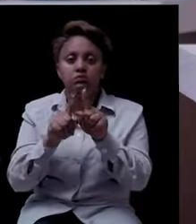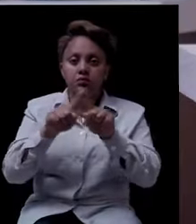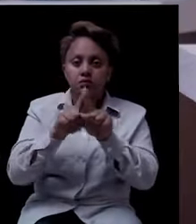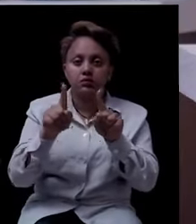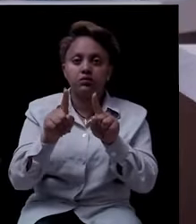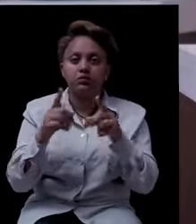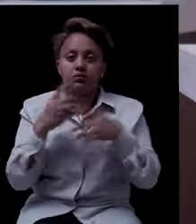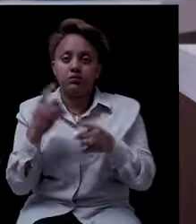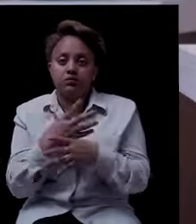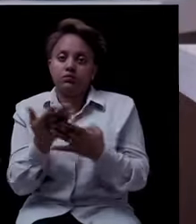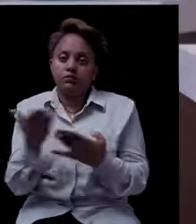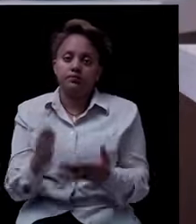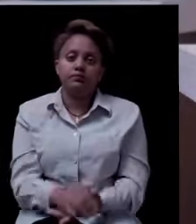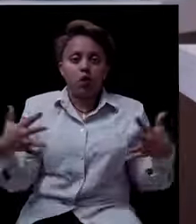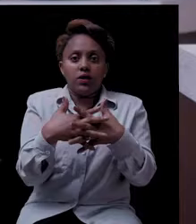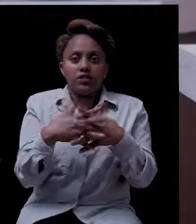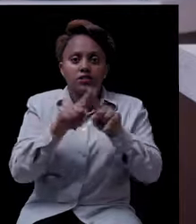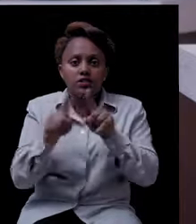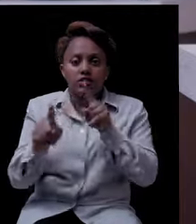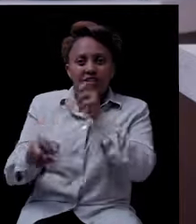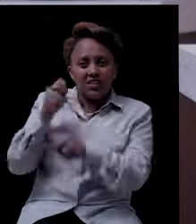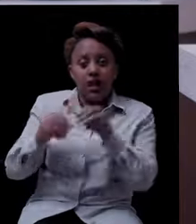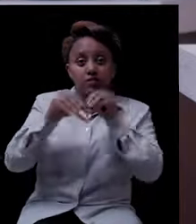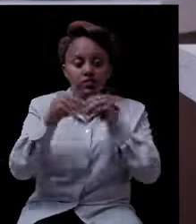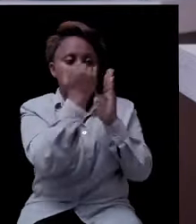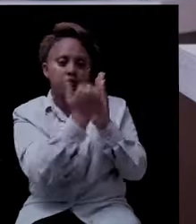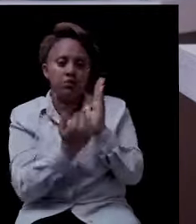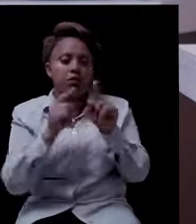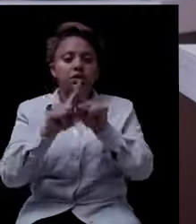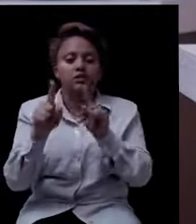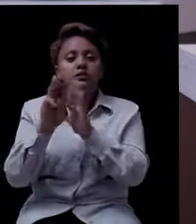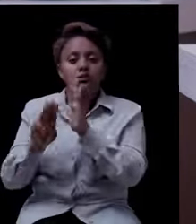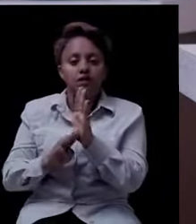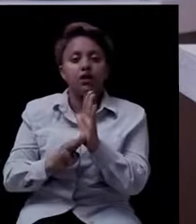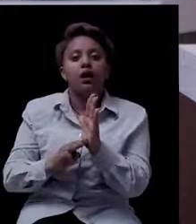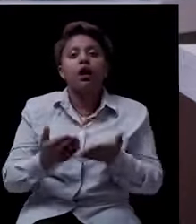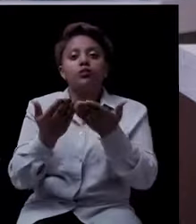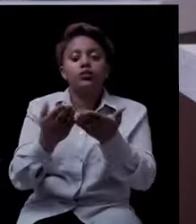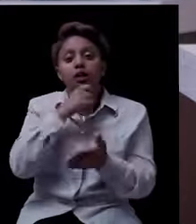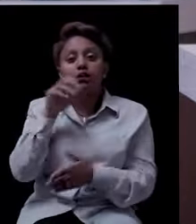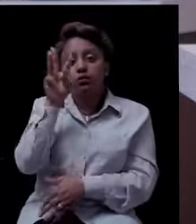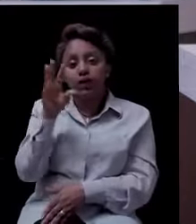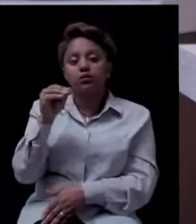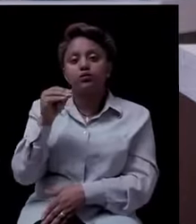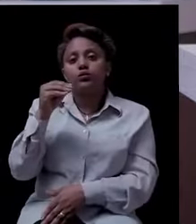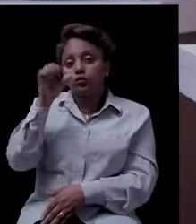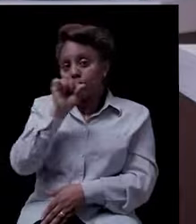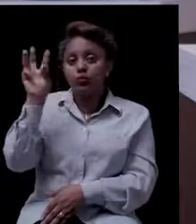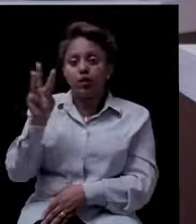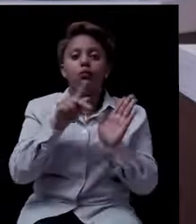criminal activities requires a multidisciplinary approach that spans hardware and